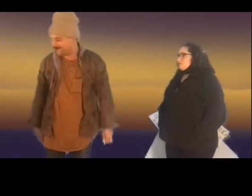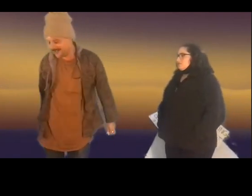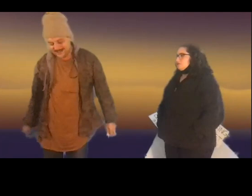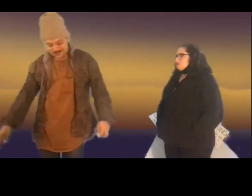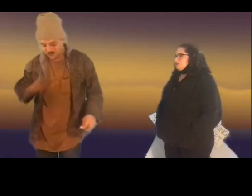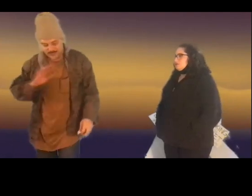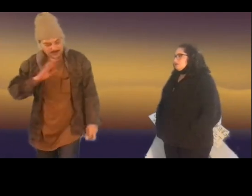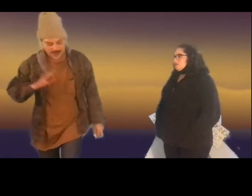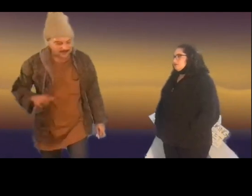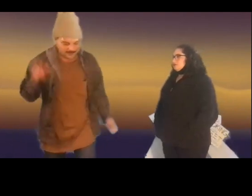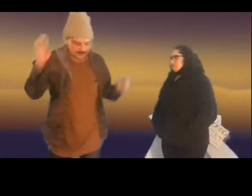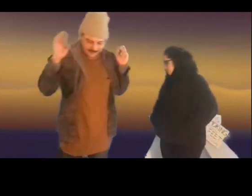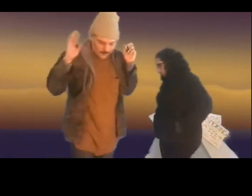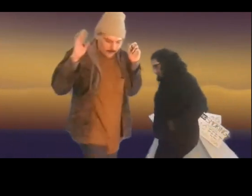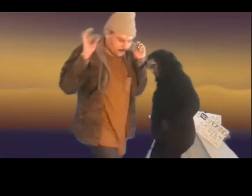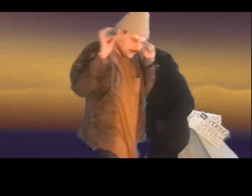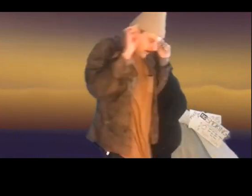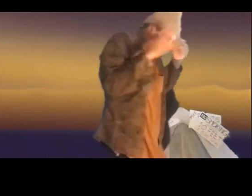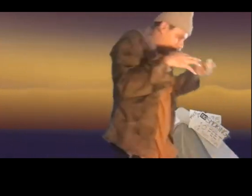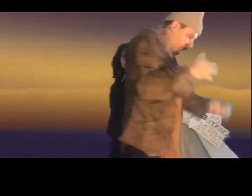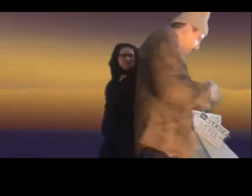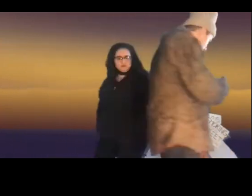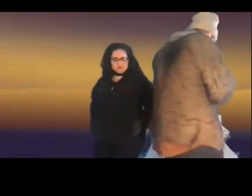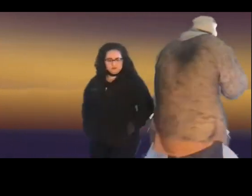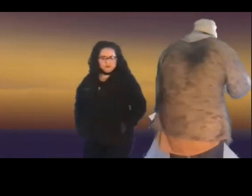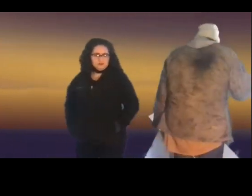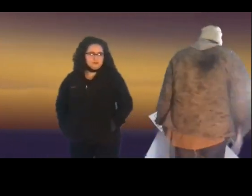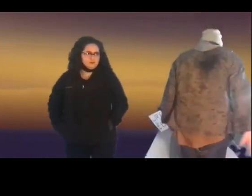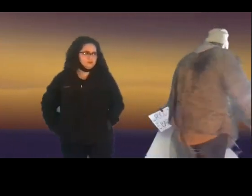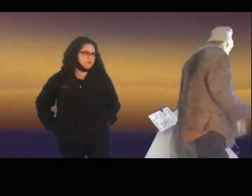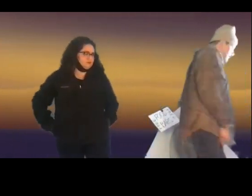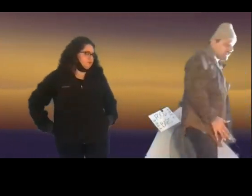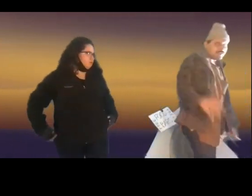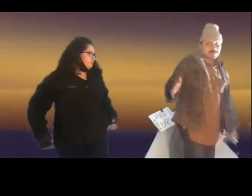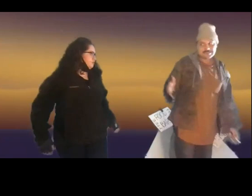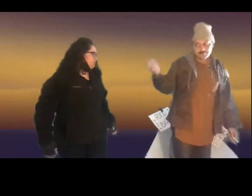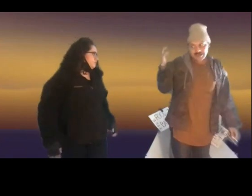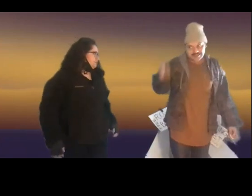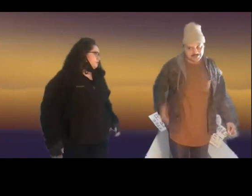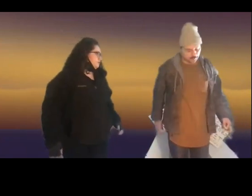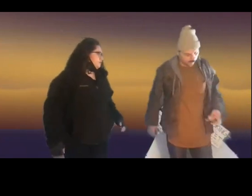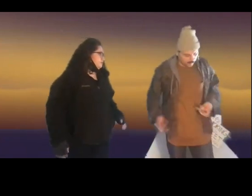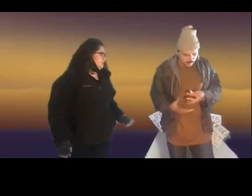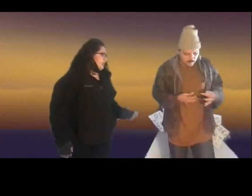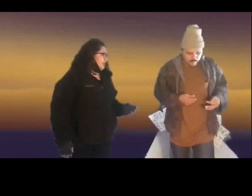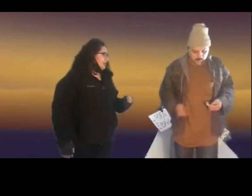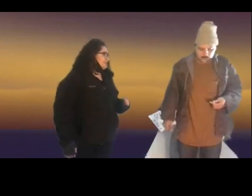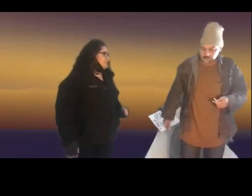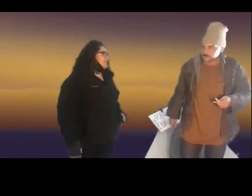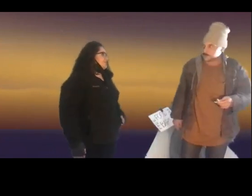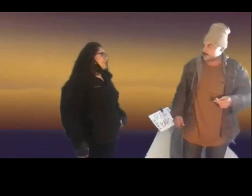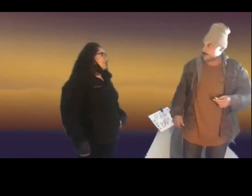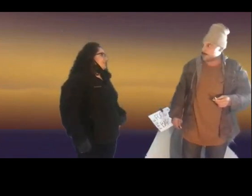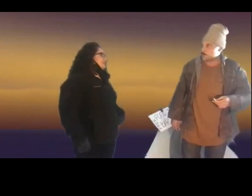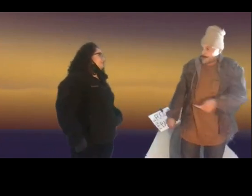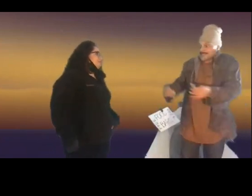No, you cannot. No one gets to thank me, especially not some nice girl. I kind of